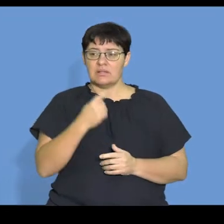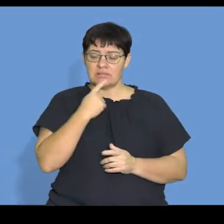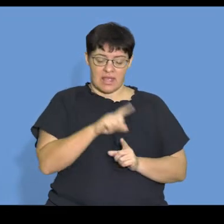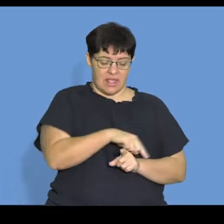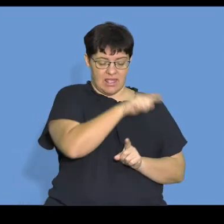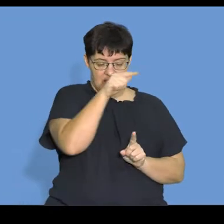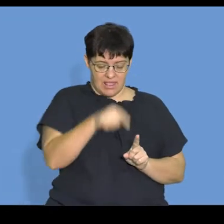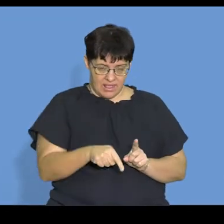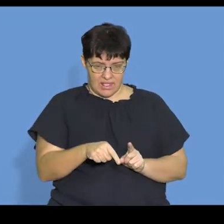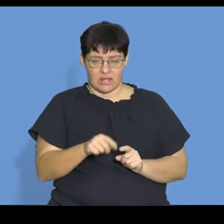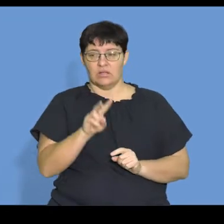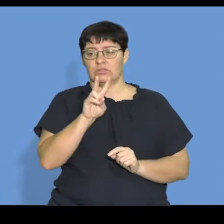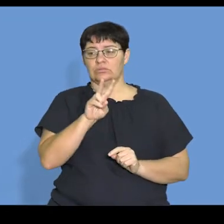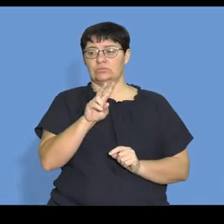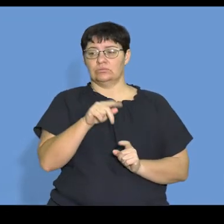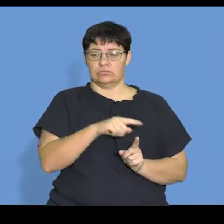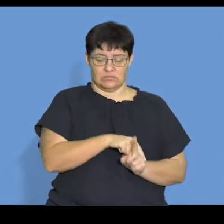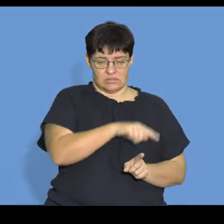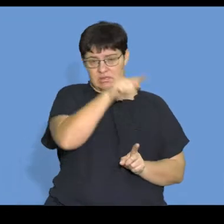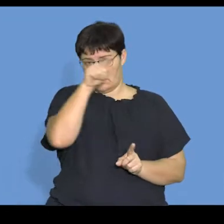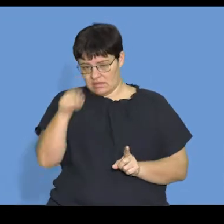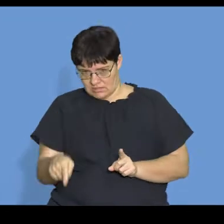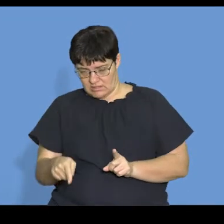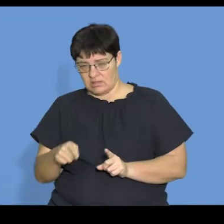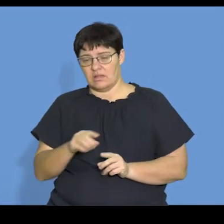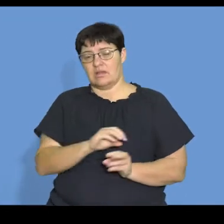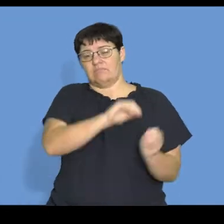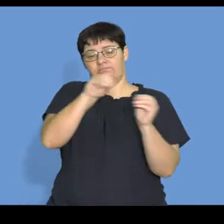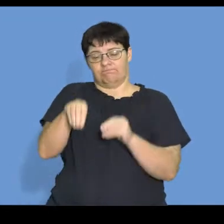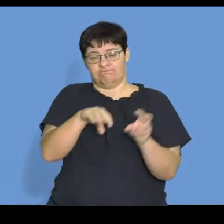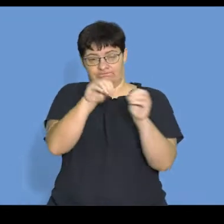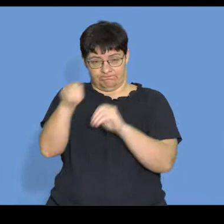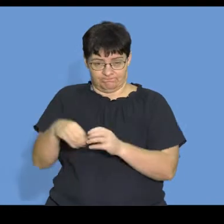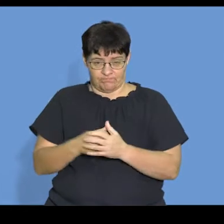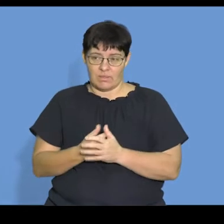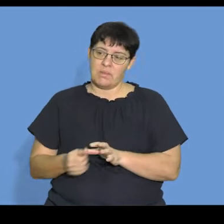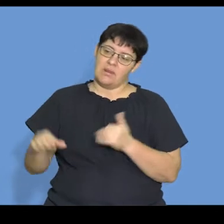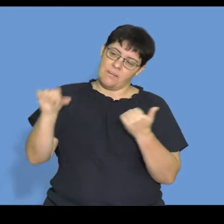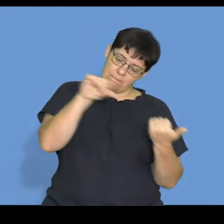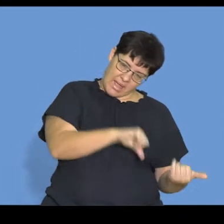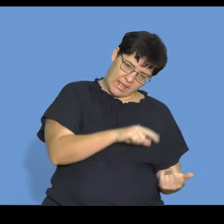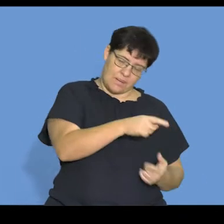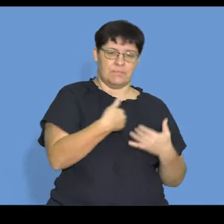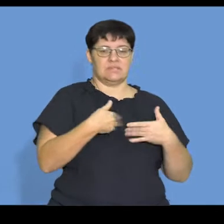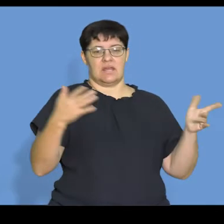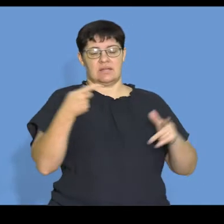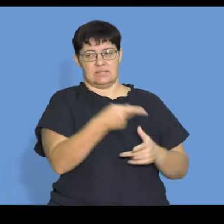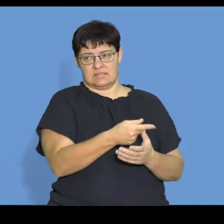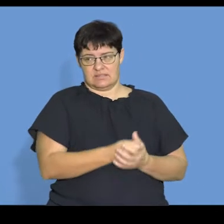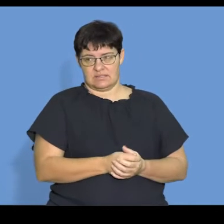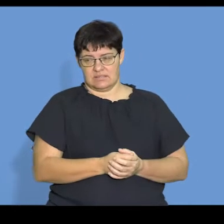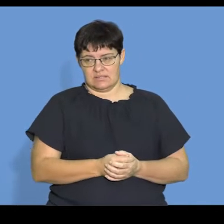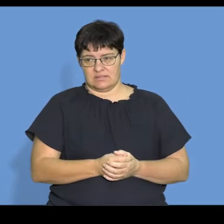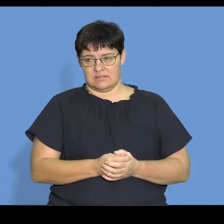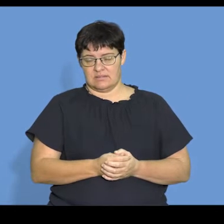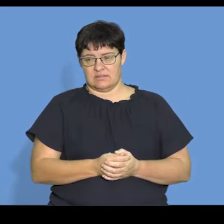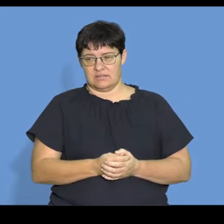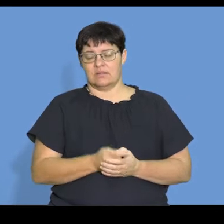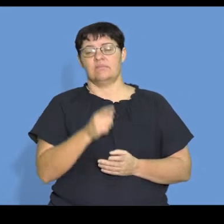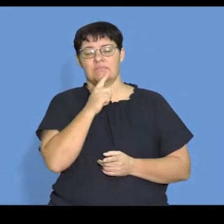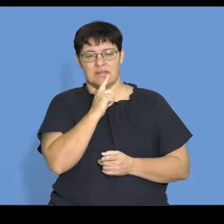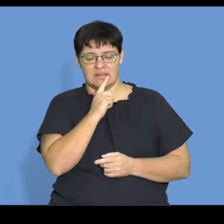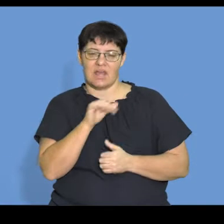with the 2, I would multiply the x with the 1, which will go back to what I initially had. Hence, this is a reverse